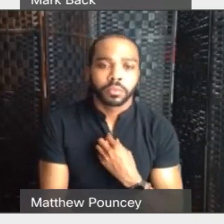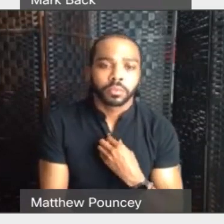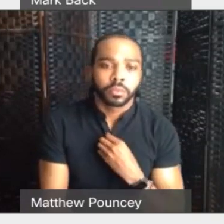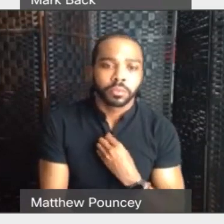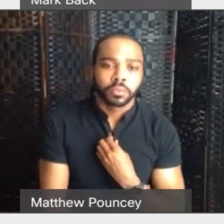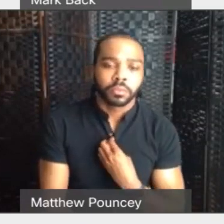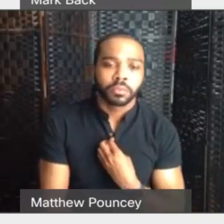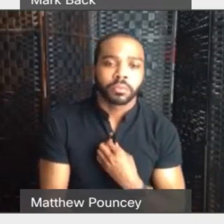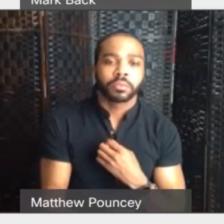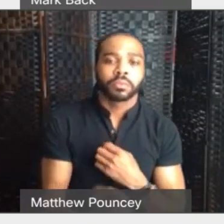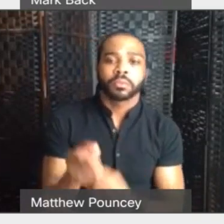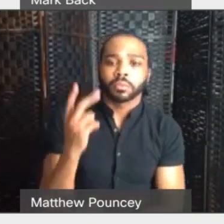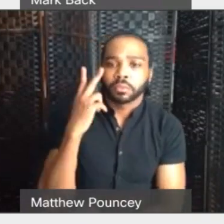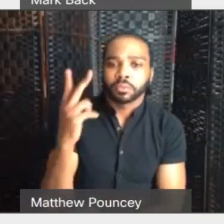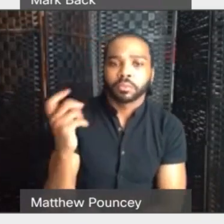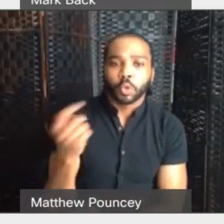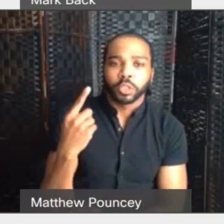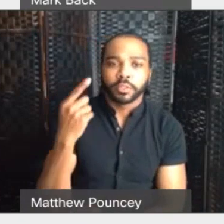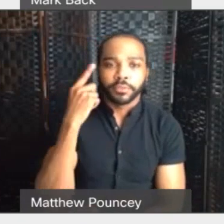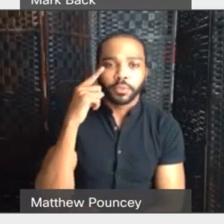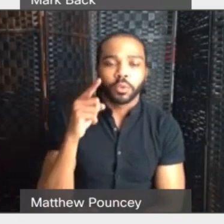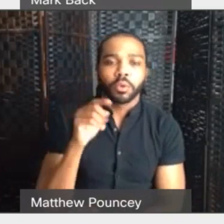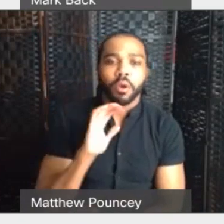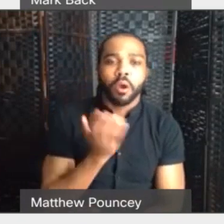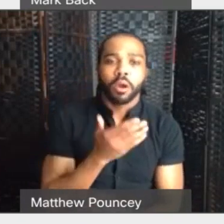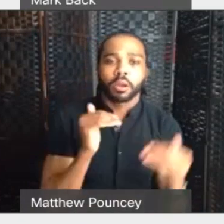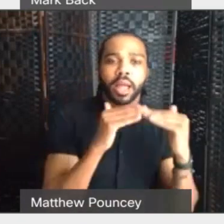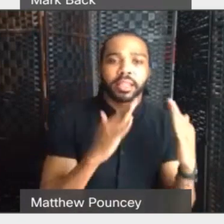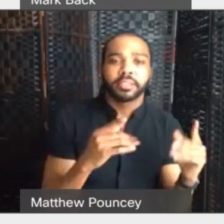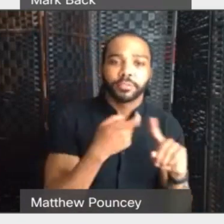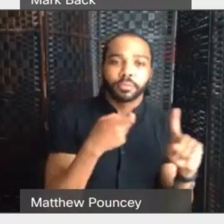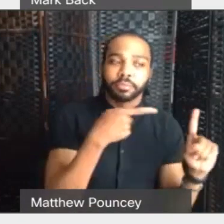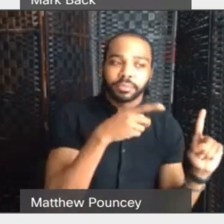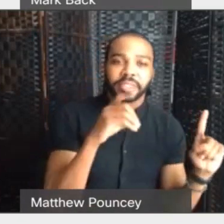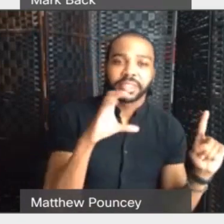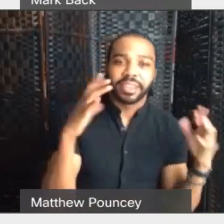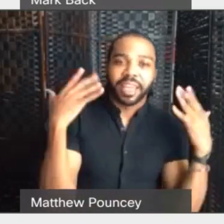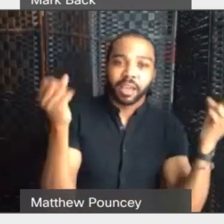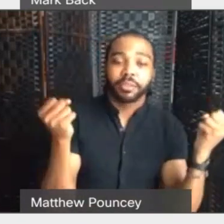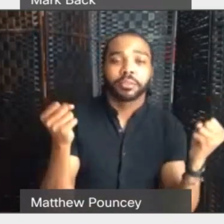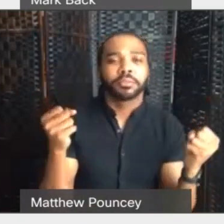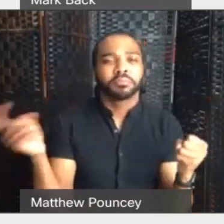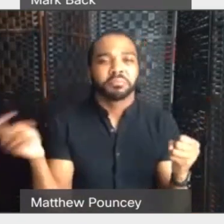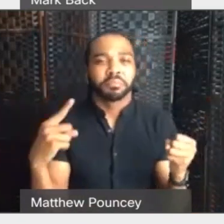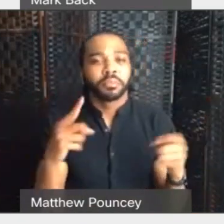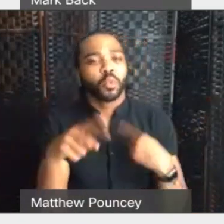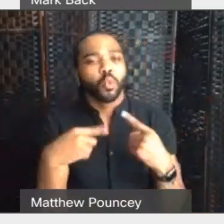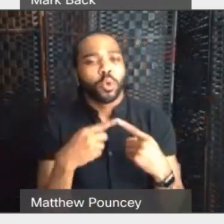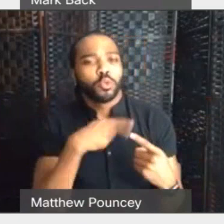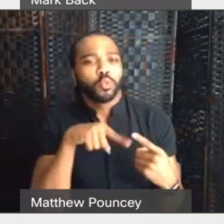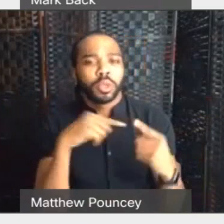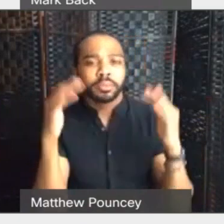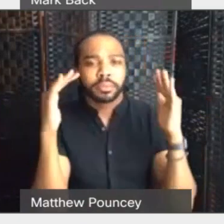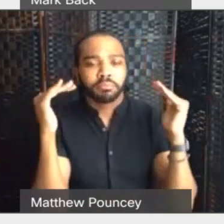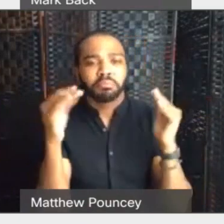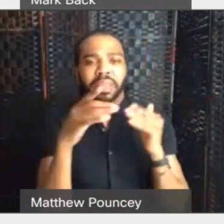So here's a question for our colleagues from DC Health. When do we anticipate that guidance